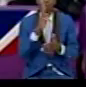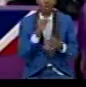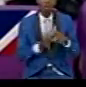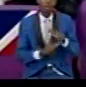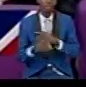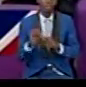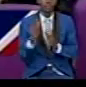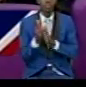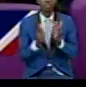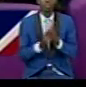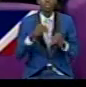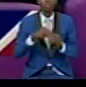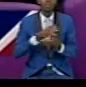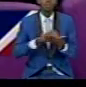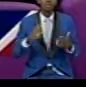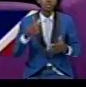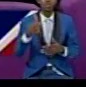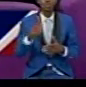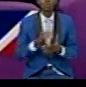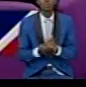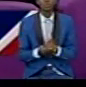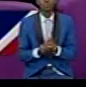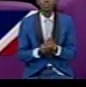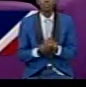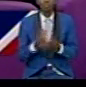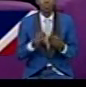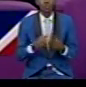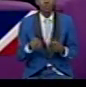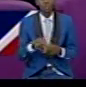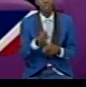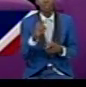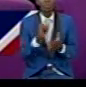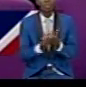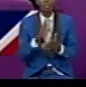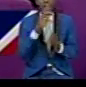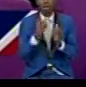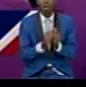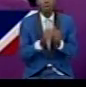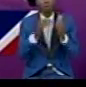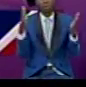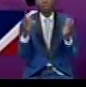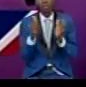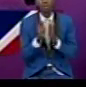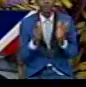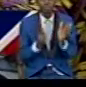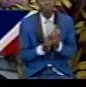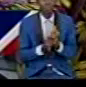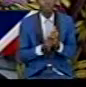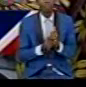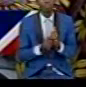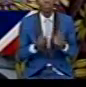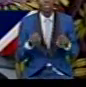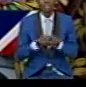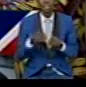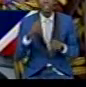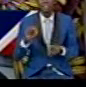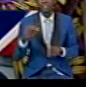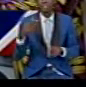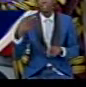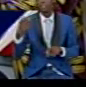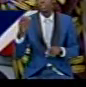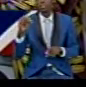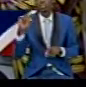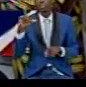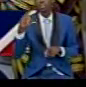Verse 21, it says, to them that are without law, like the Gentiles, like the